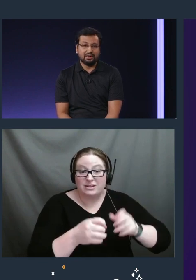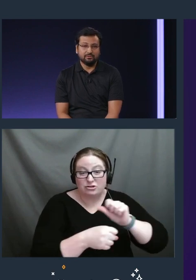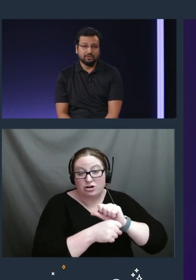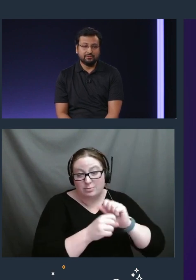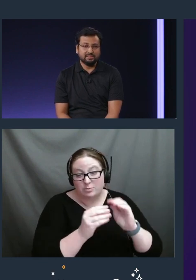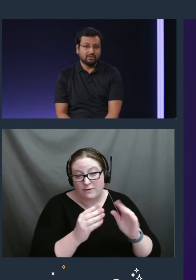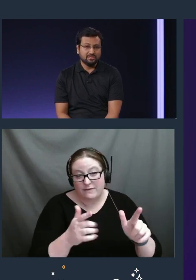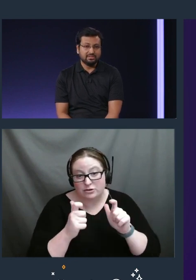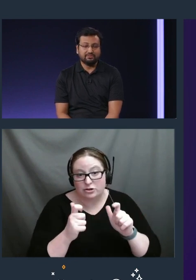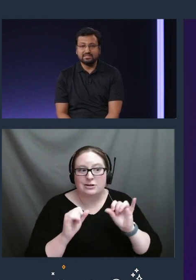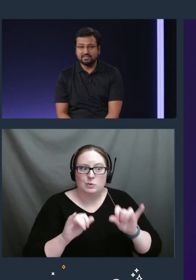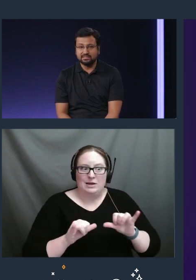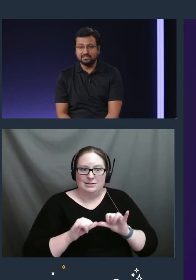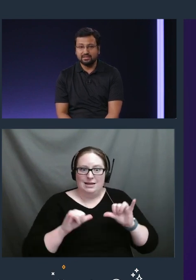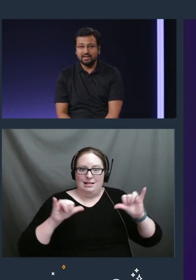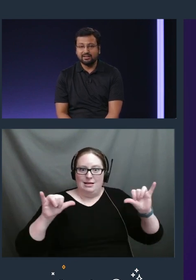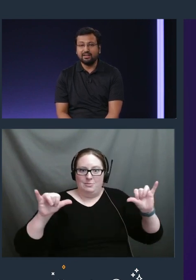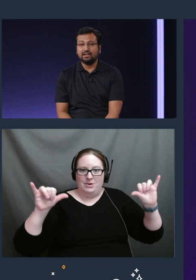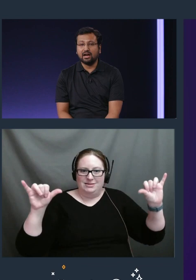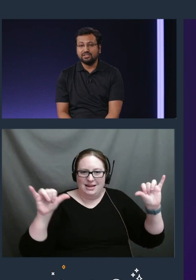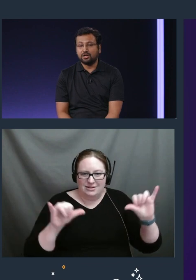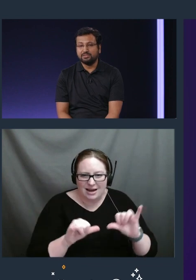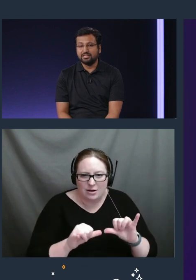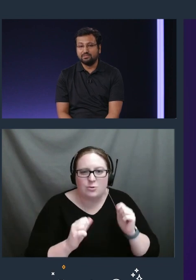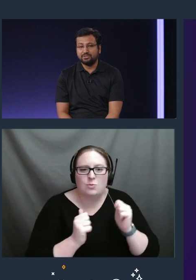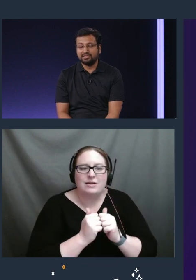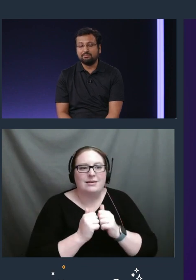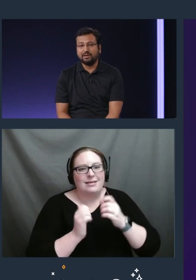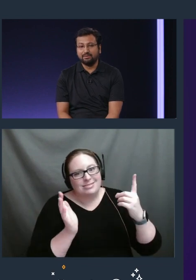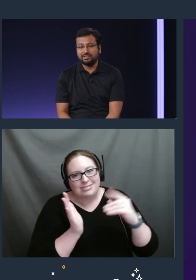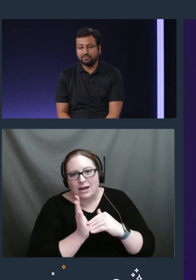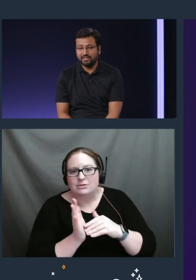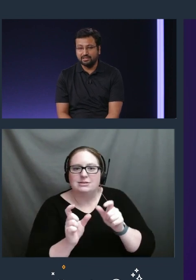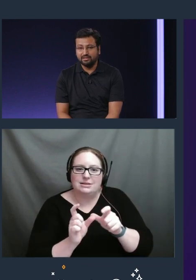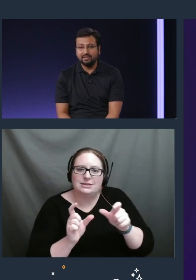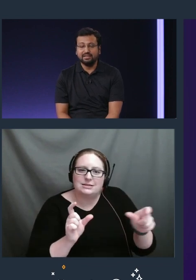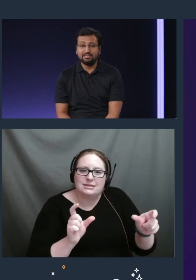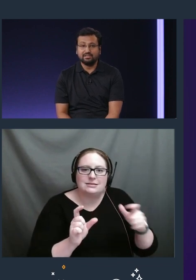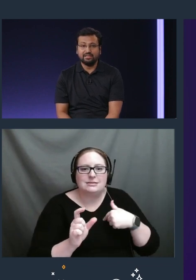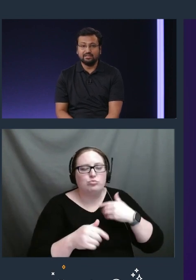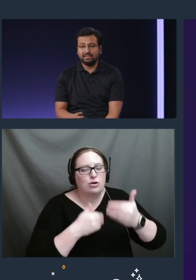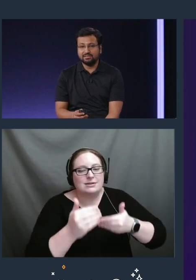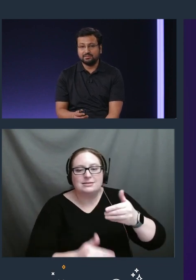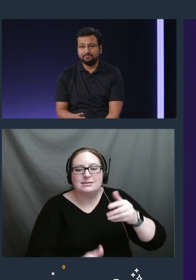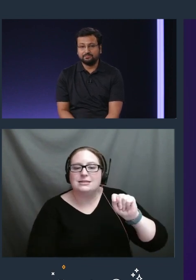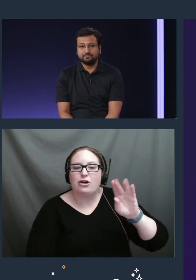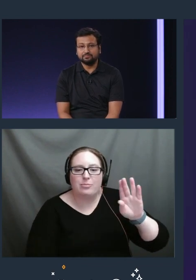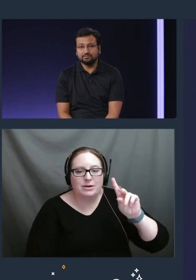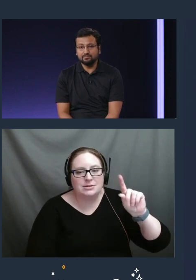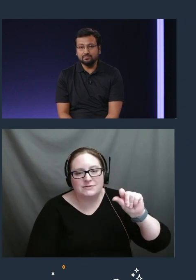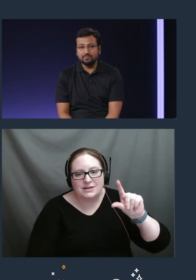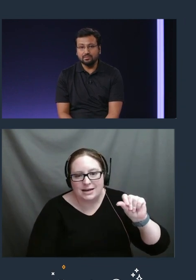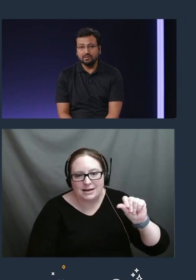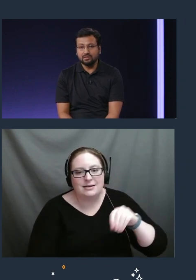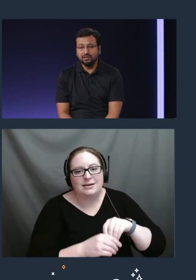up and down over thousands of instances and read large objects processing petabytes of data in S3 data lakes.